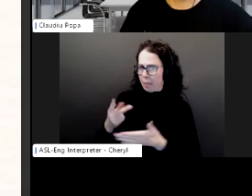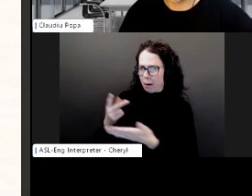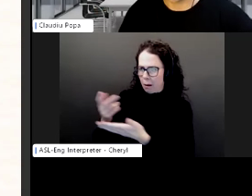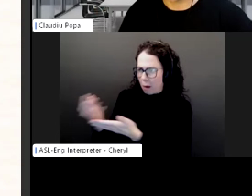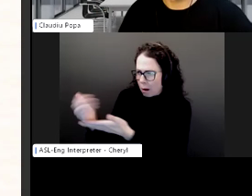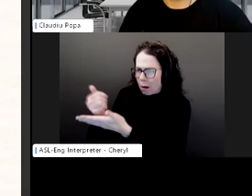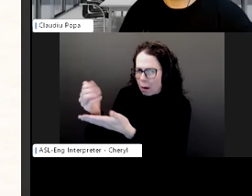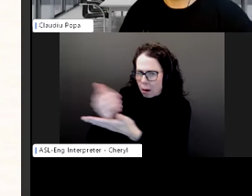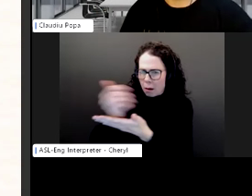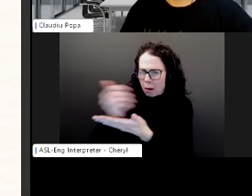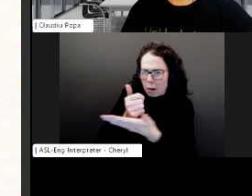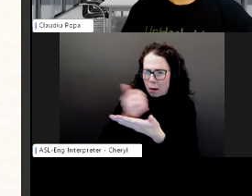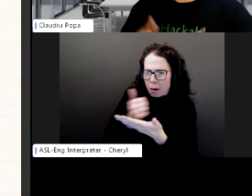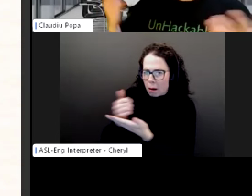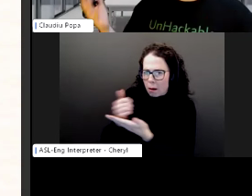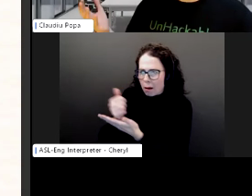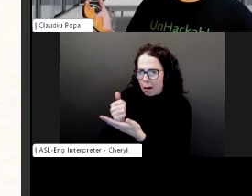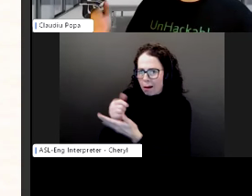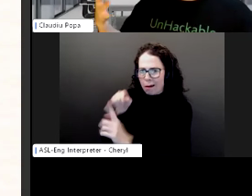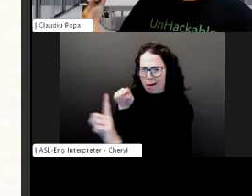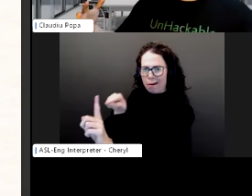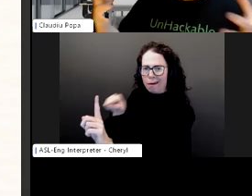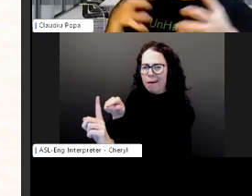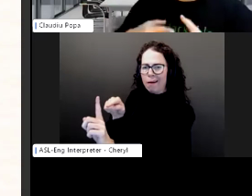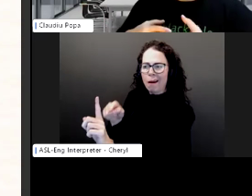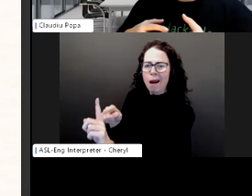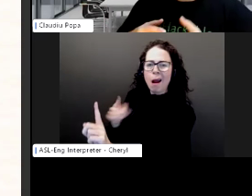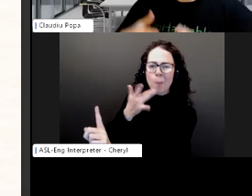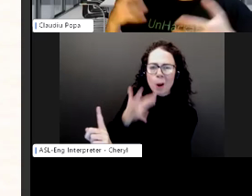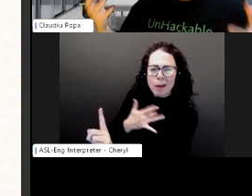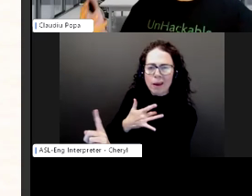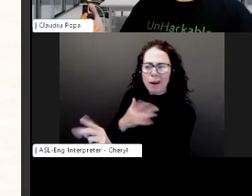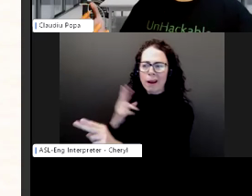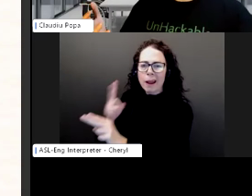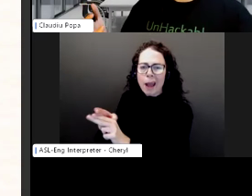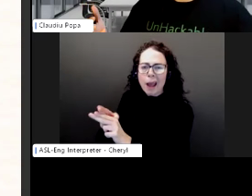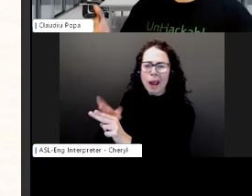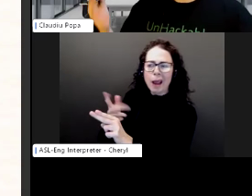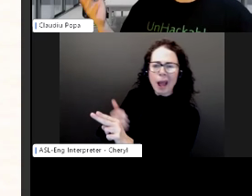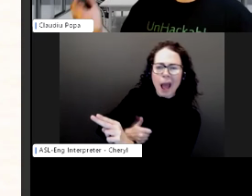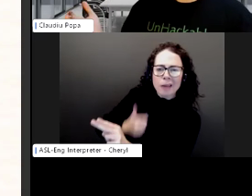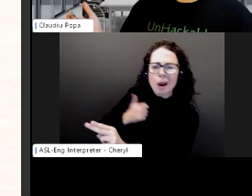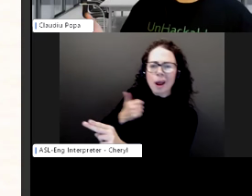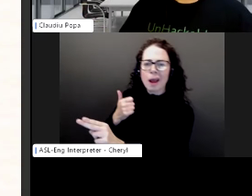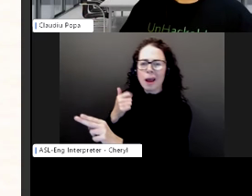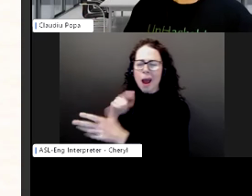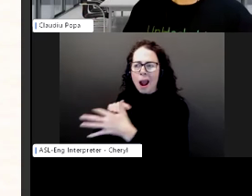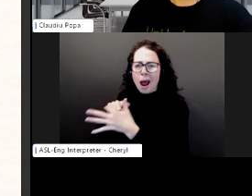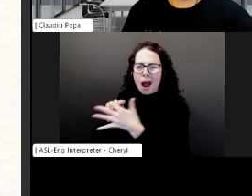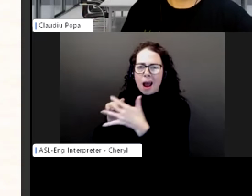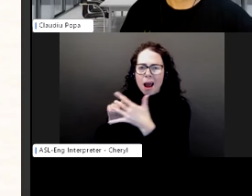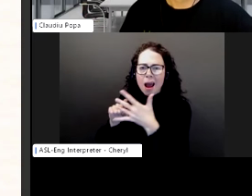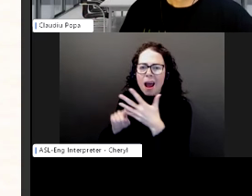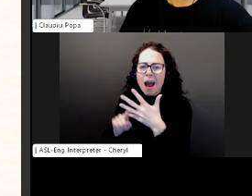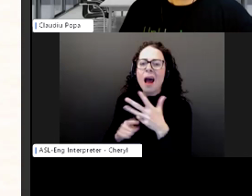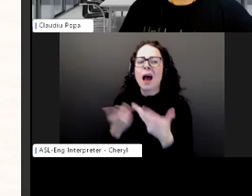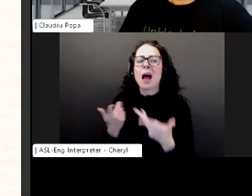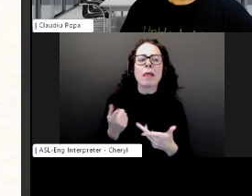of information about the same person, well, the more information I have, the more likely it is that I'll be able to go to the